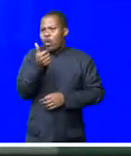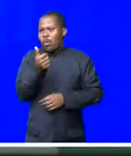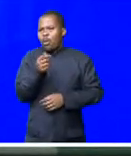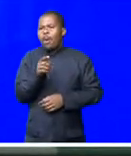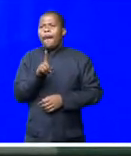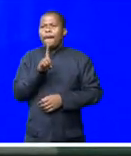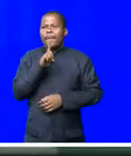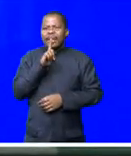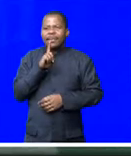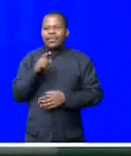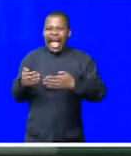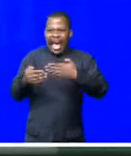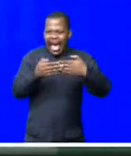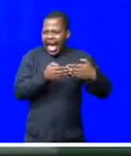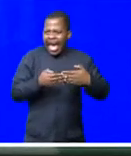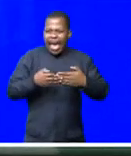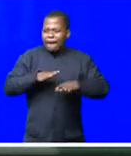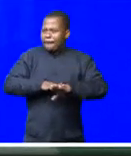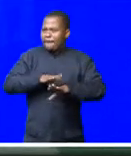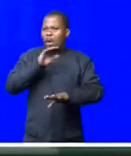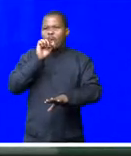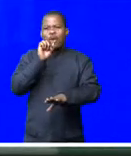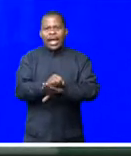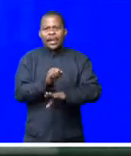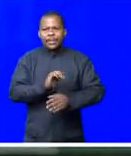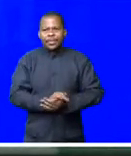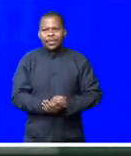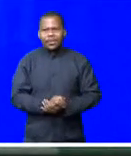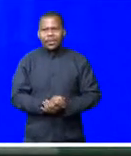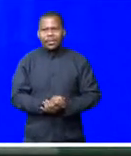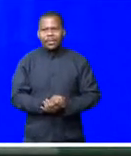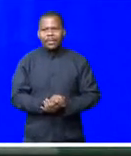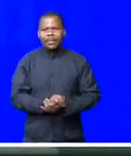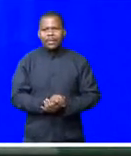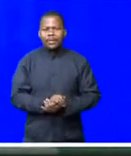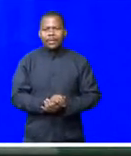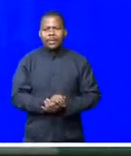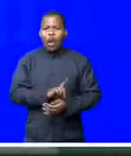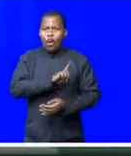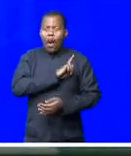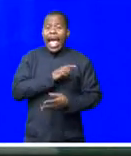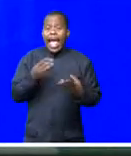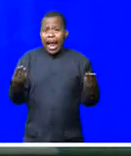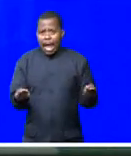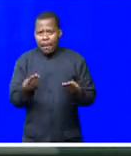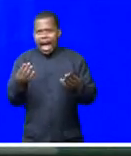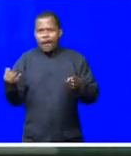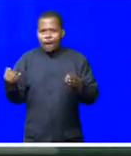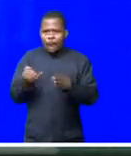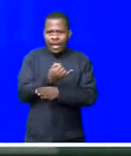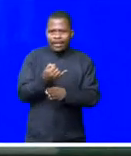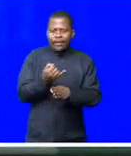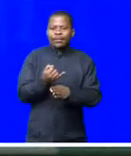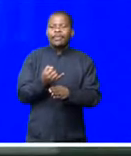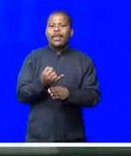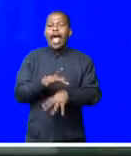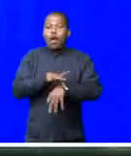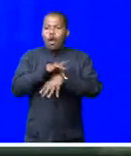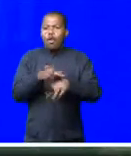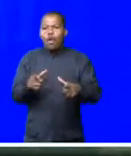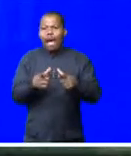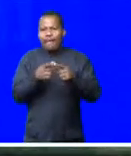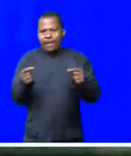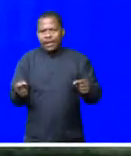embili sesimisa some of the steps latamsita lo muntu lokuthi asheshe alulame noma kube nemehluko ukuthi uyaphila noma